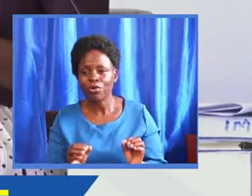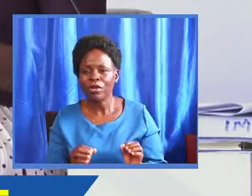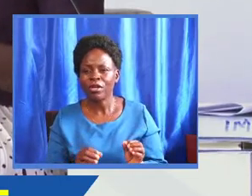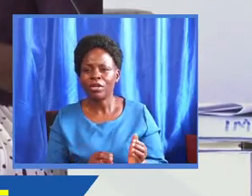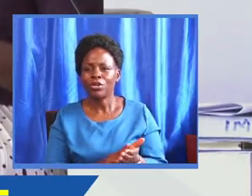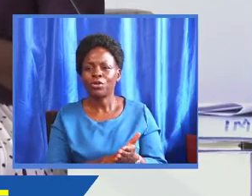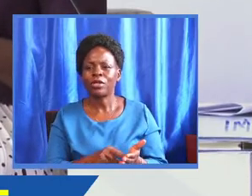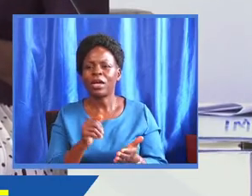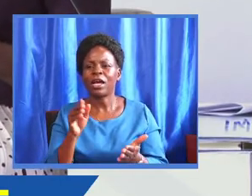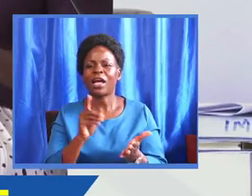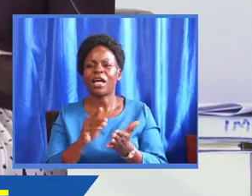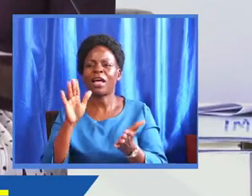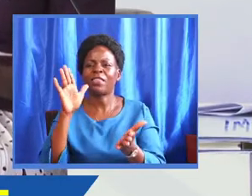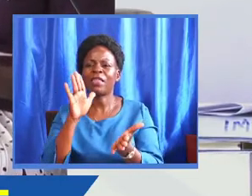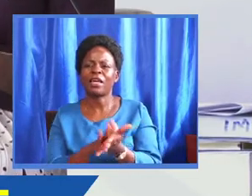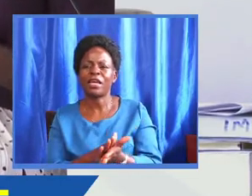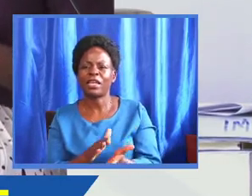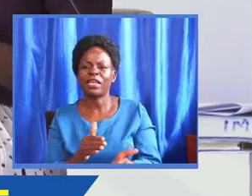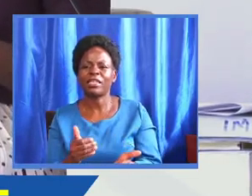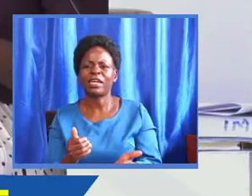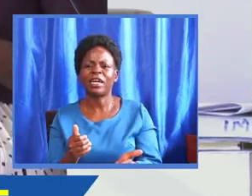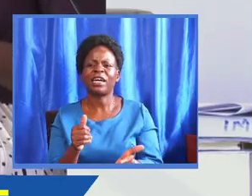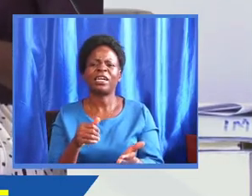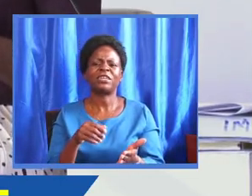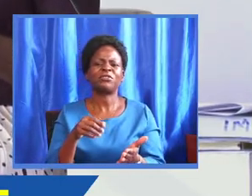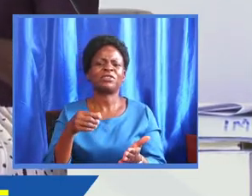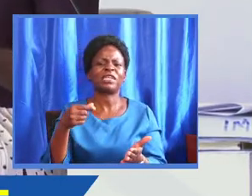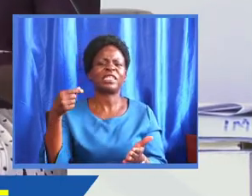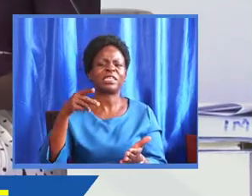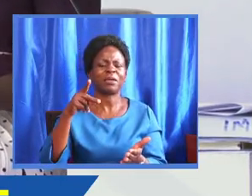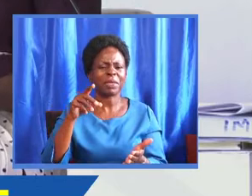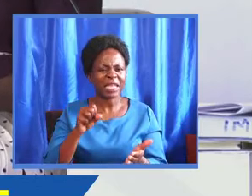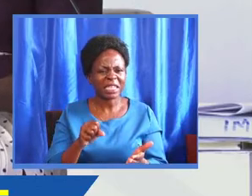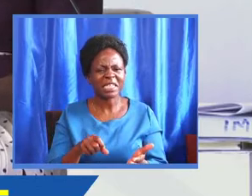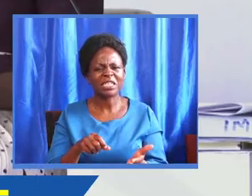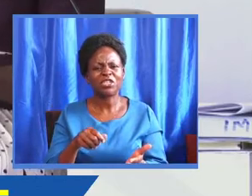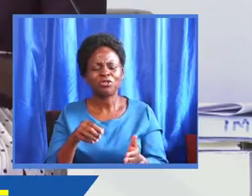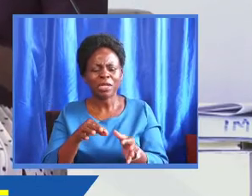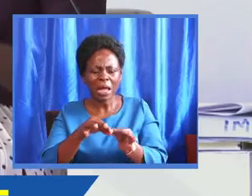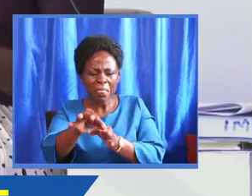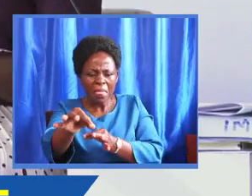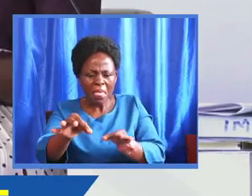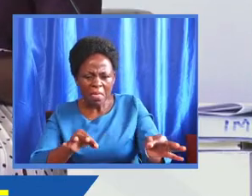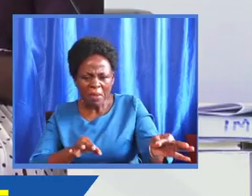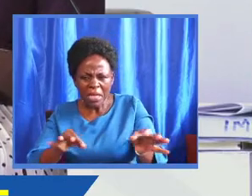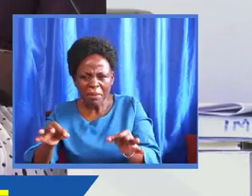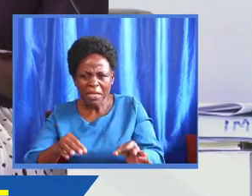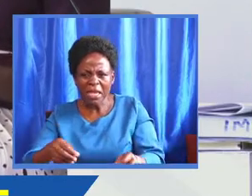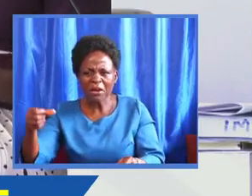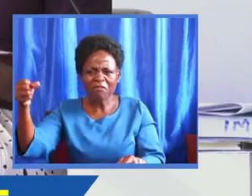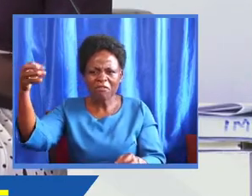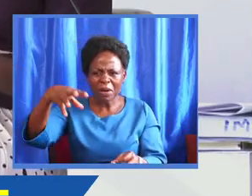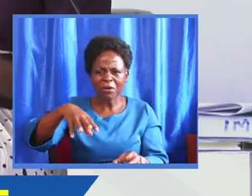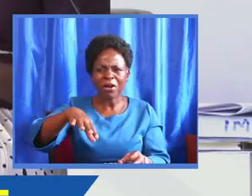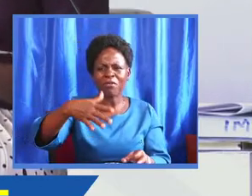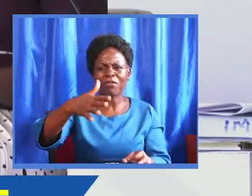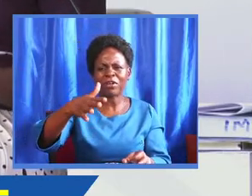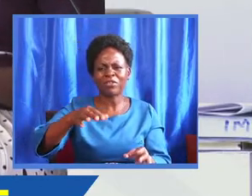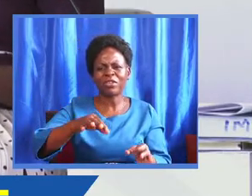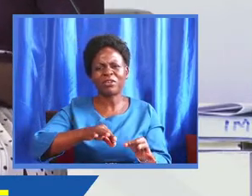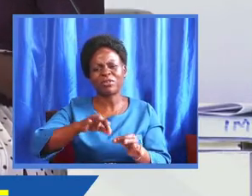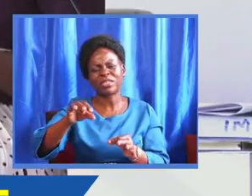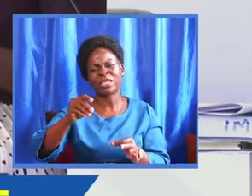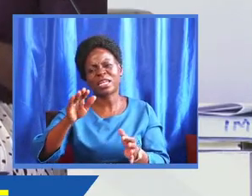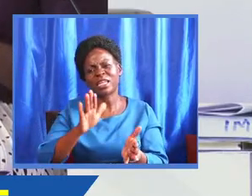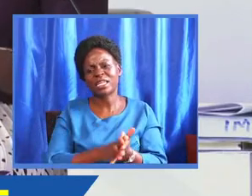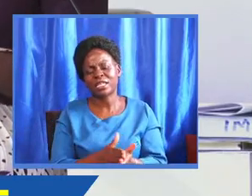kukozesa data omulala tuto tulina geospatial tulina okusinzira ku mita zo z'olina ez'amasannyalaze ez'amazzi tugenda kukozesa data